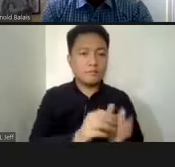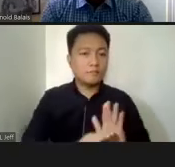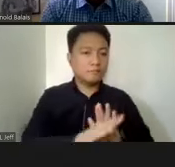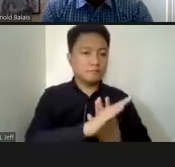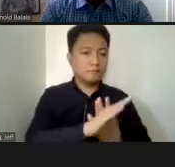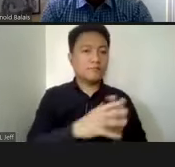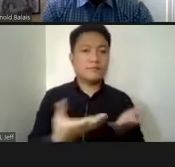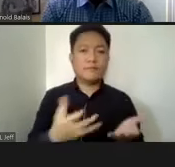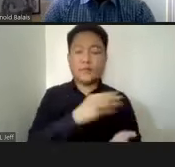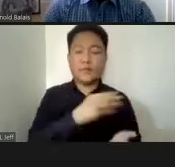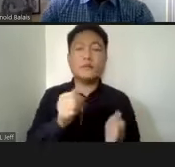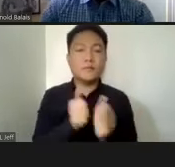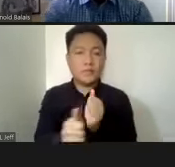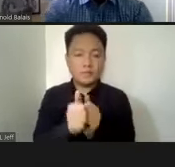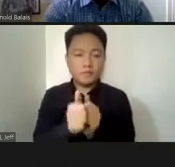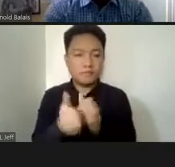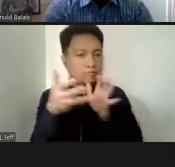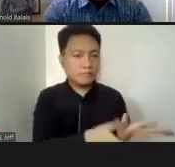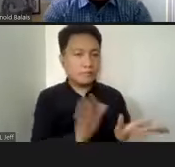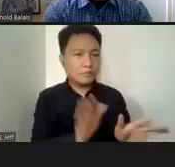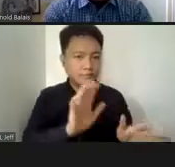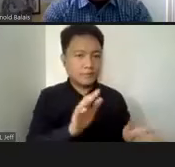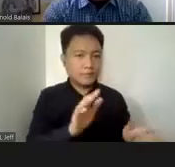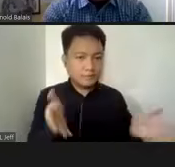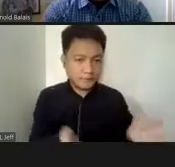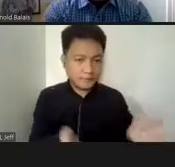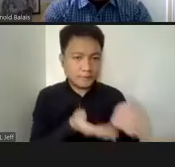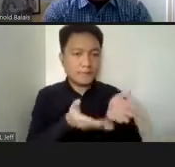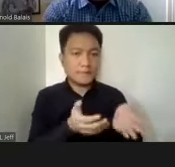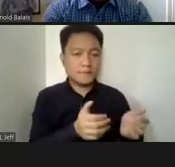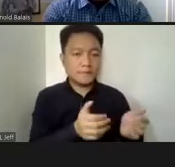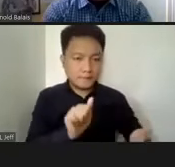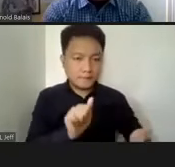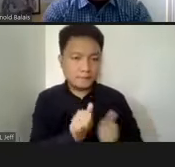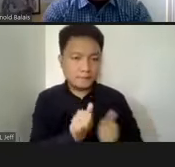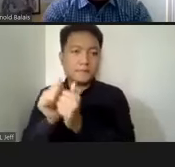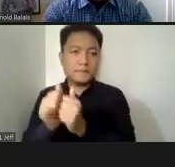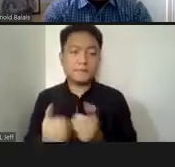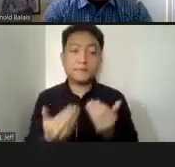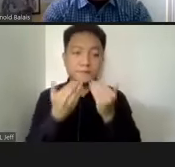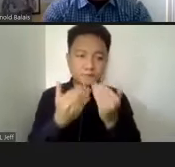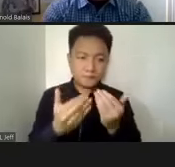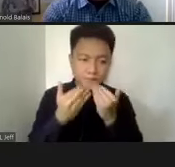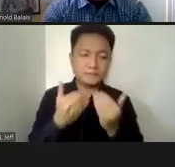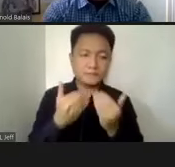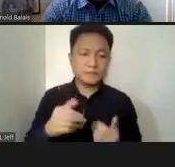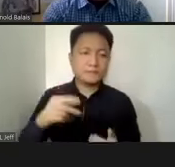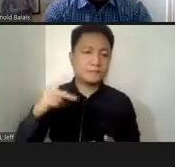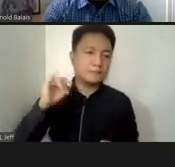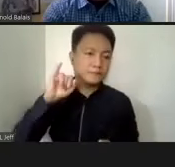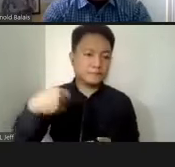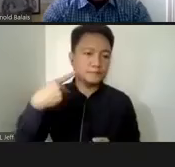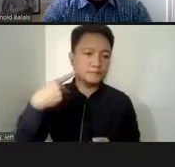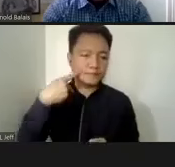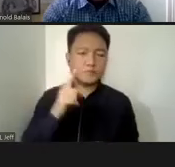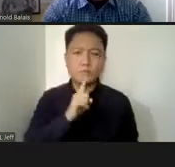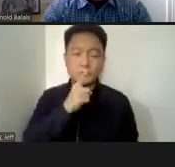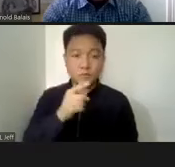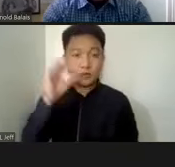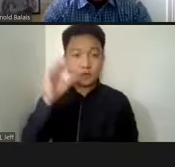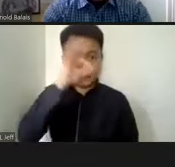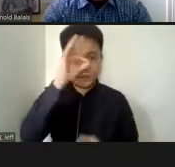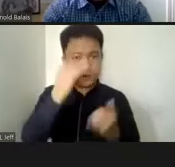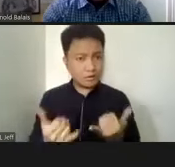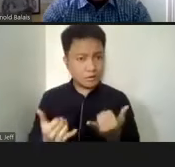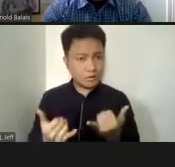uso ngayon ng Filipino, kaya lalo na today is Friday, may nagpauso ng Filipino Fashion Friday. So everyone's posting